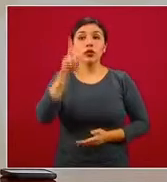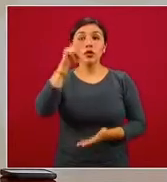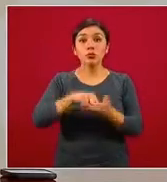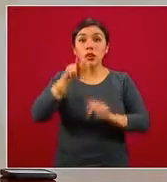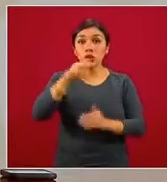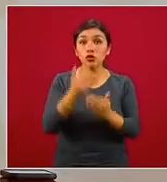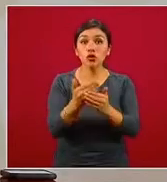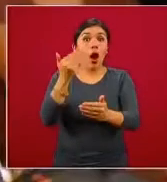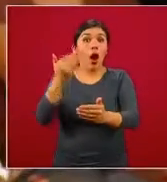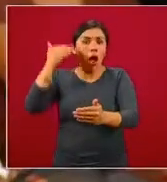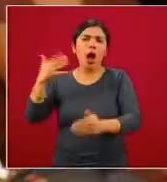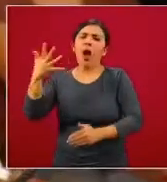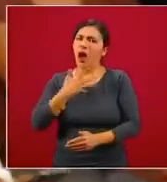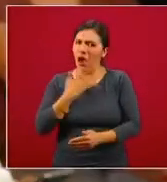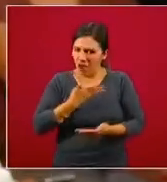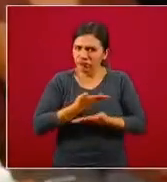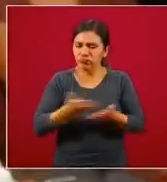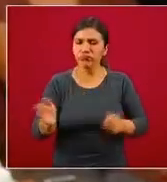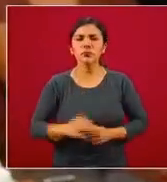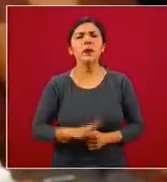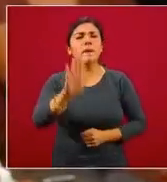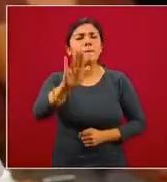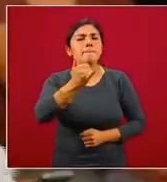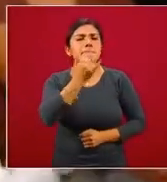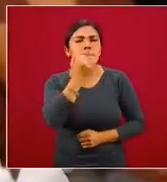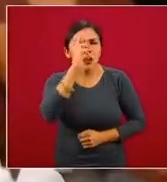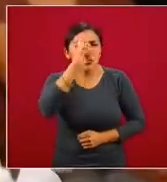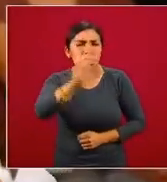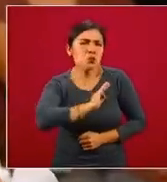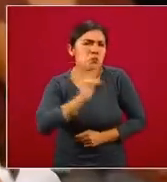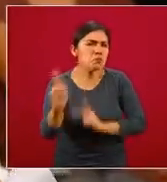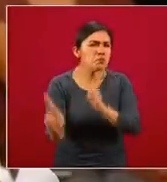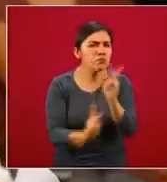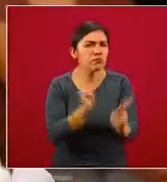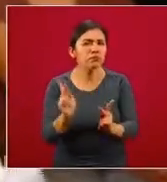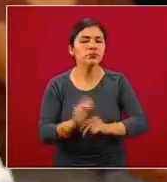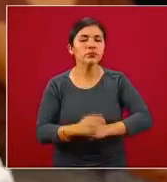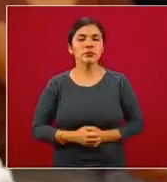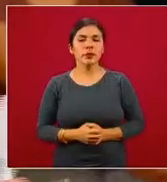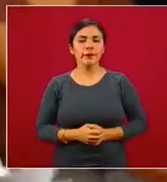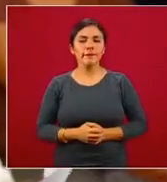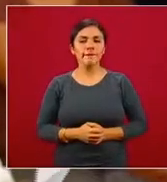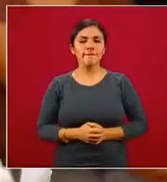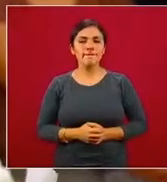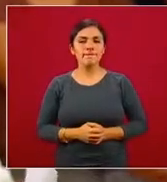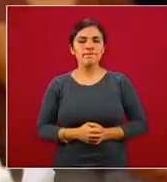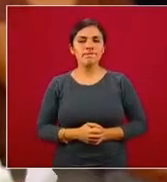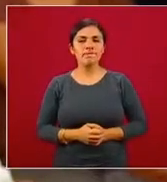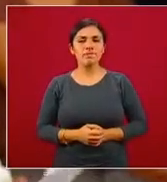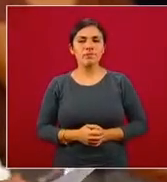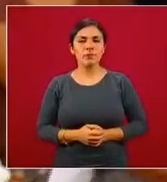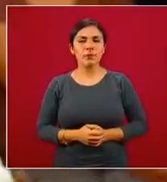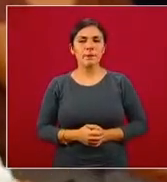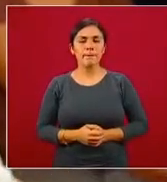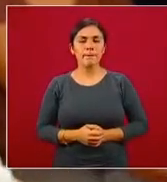está disponible So far we are still processing the information for 2019, and 2020 of course hasn't even